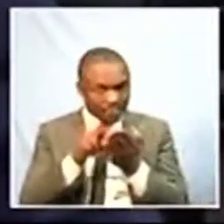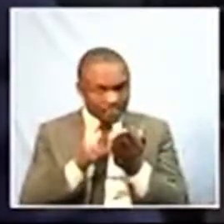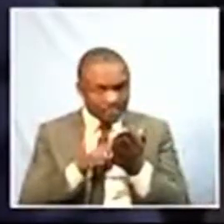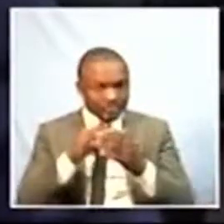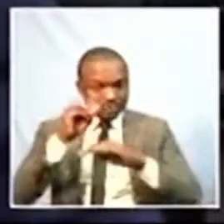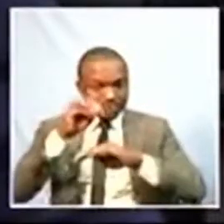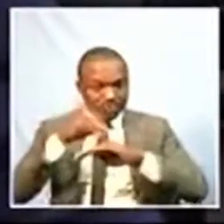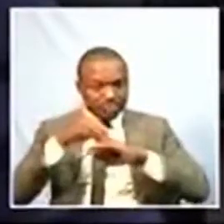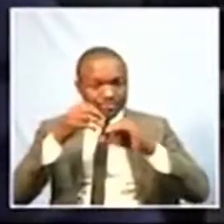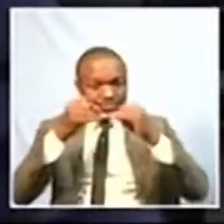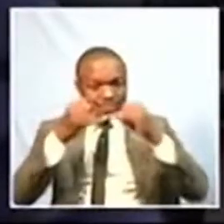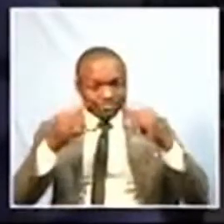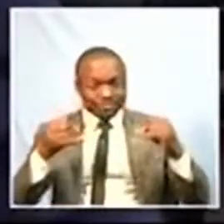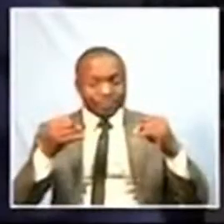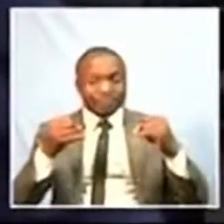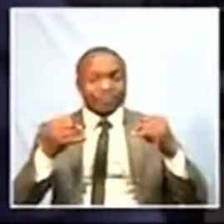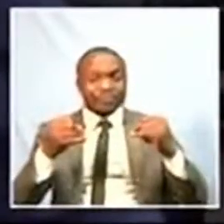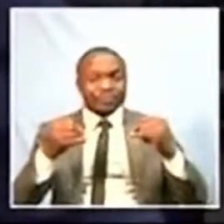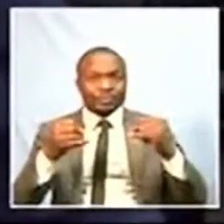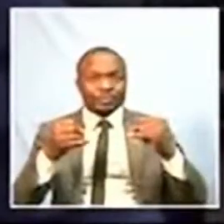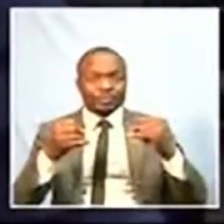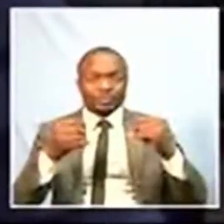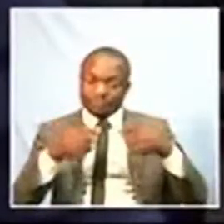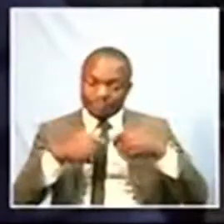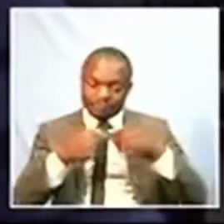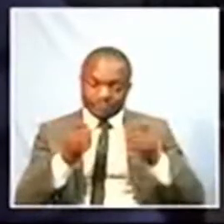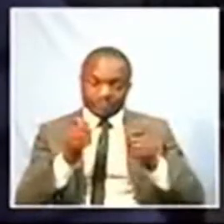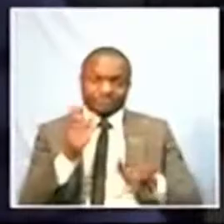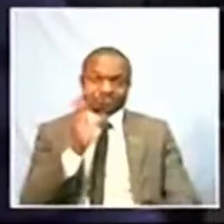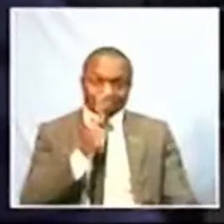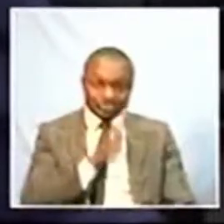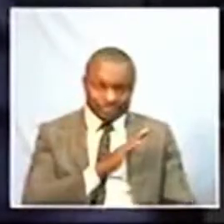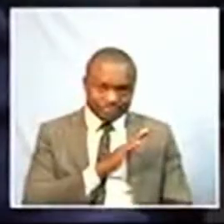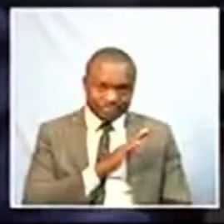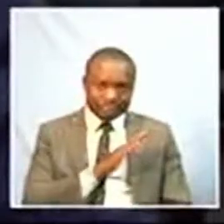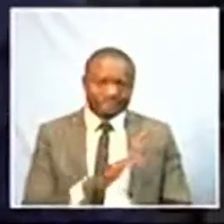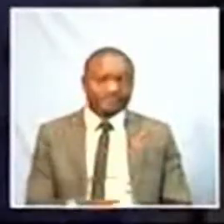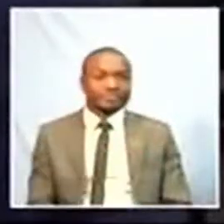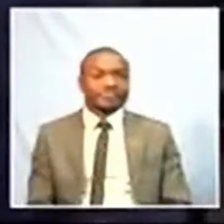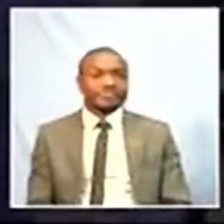online platform has since been activated.